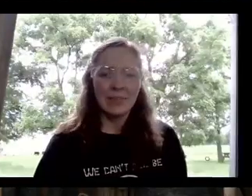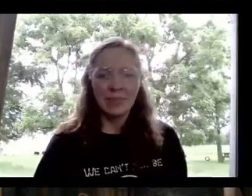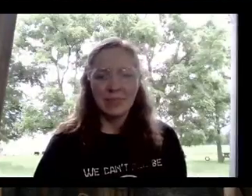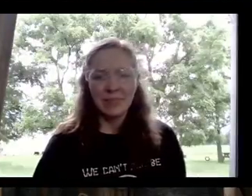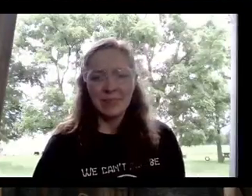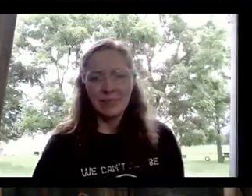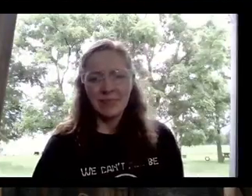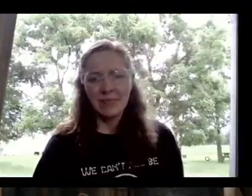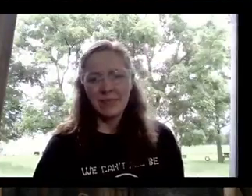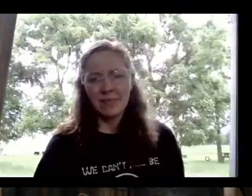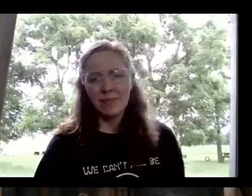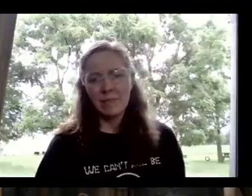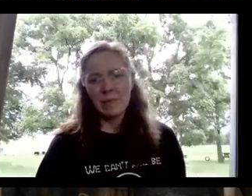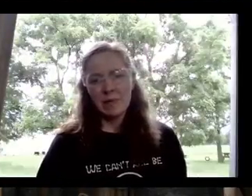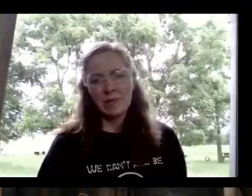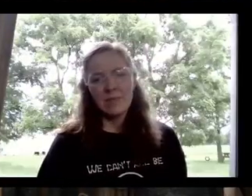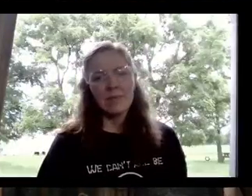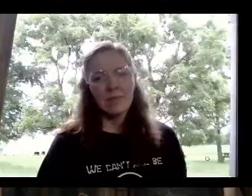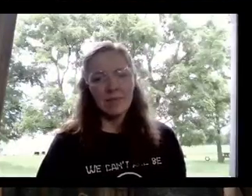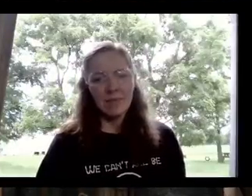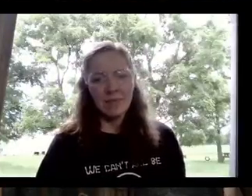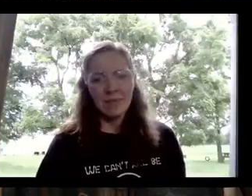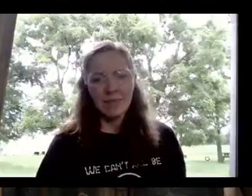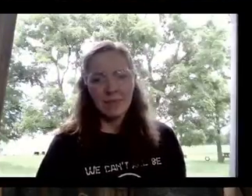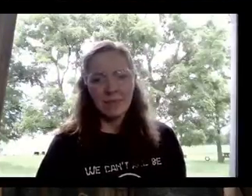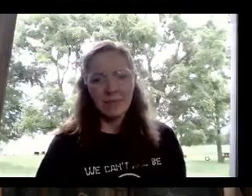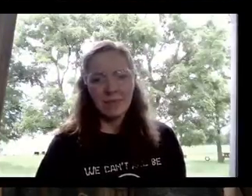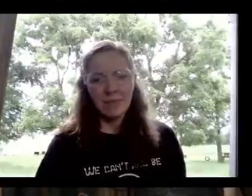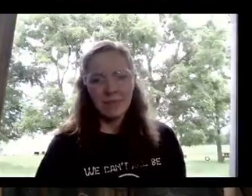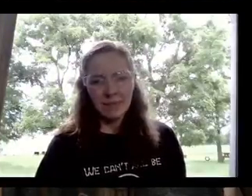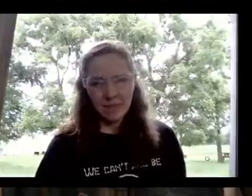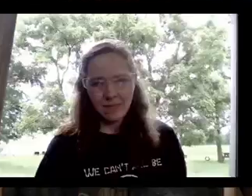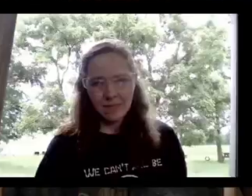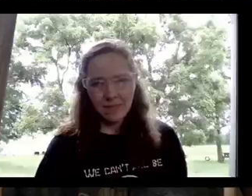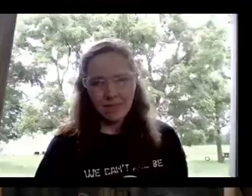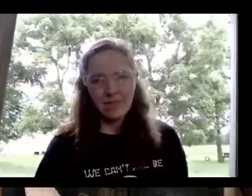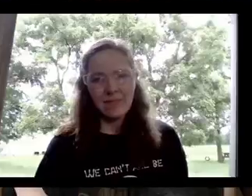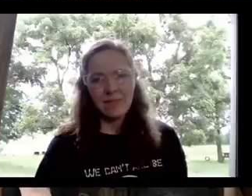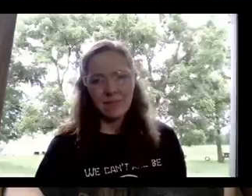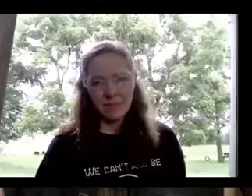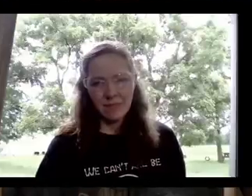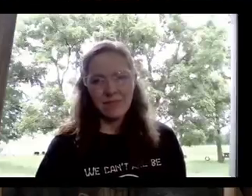I think so. I don't know. It might be 827 or it might be 837.